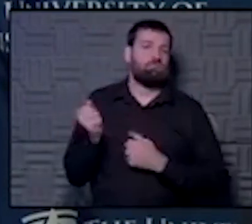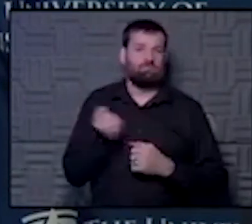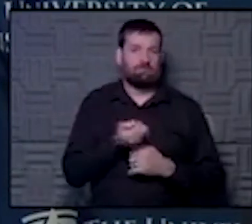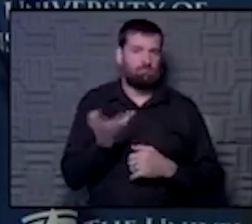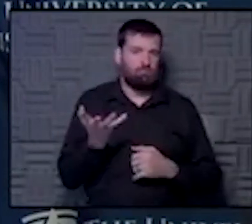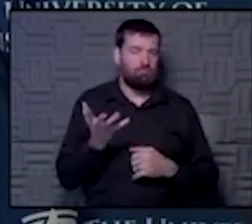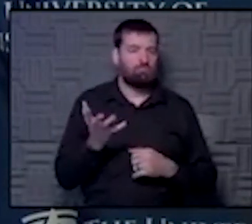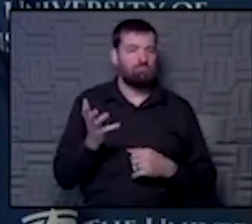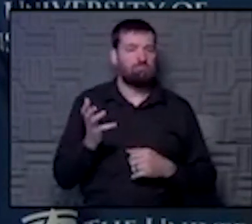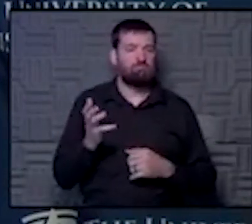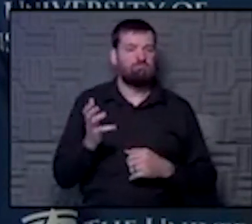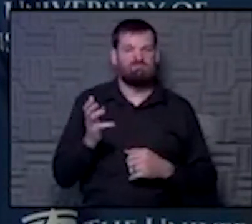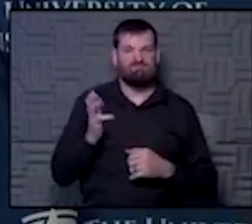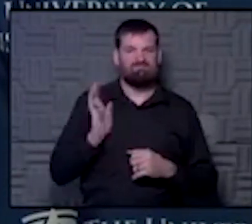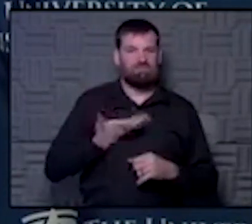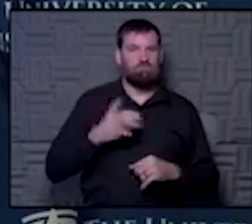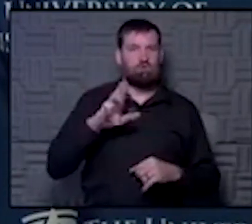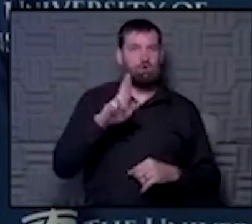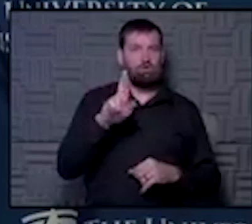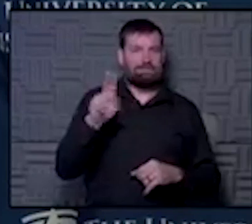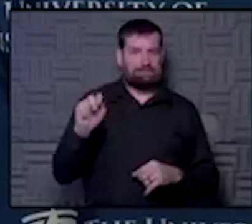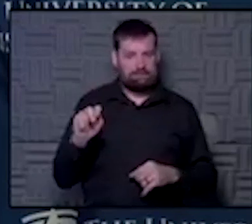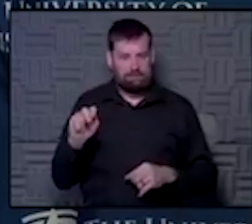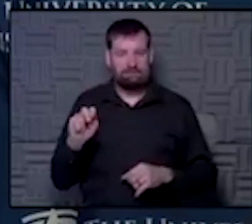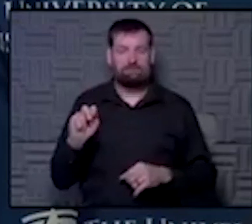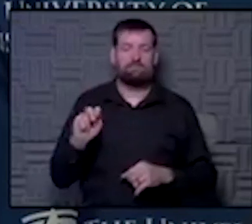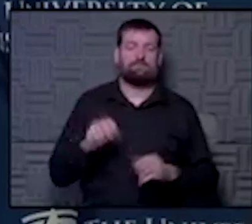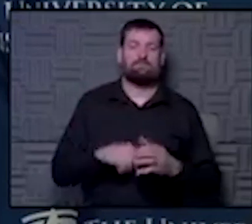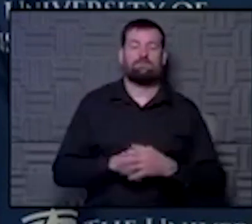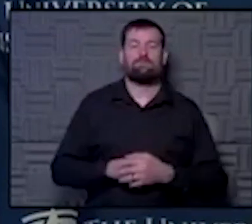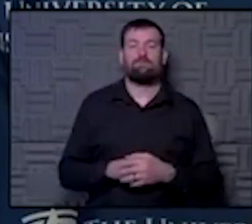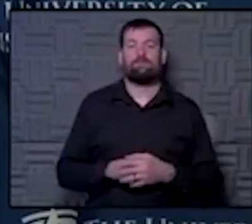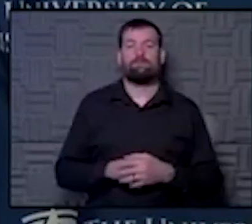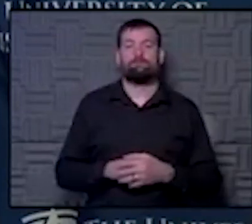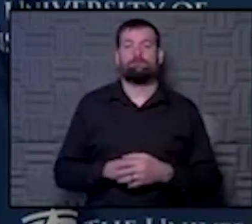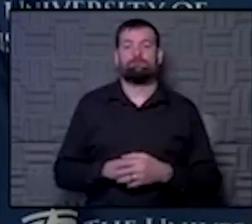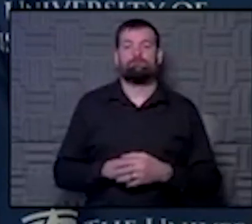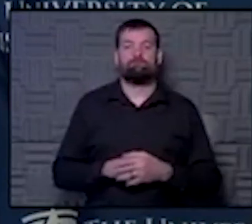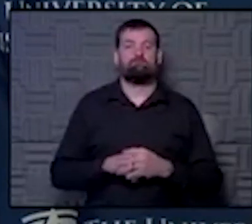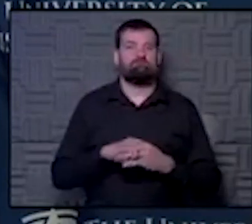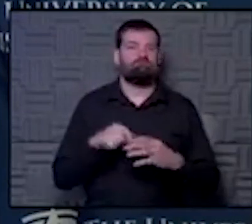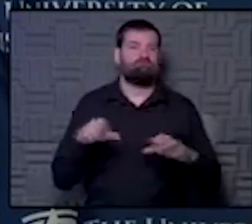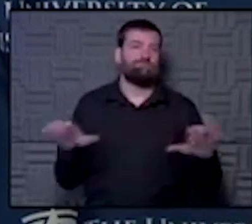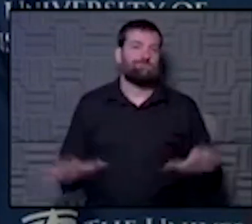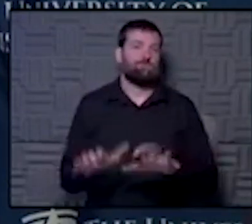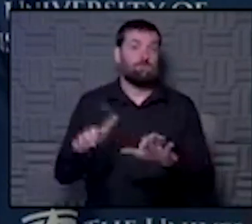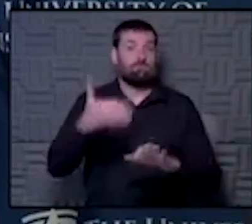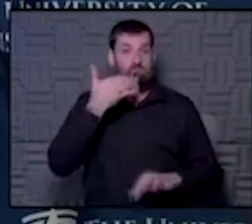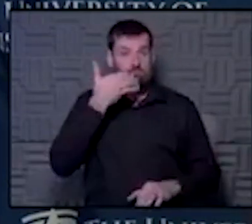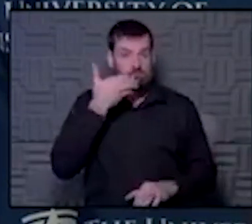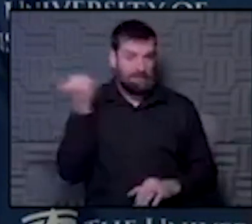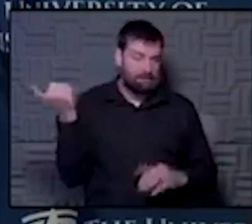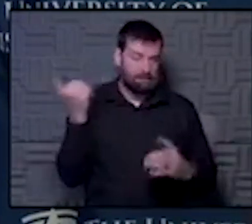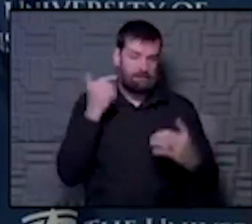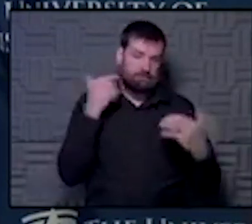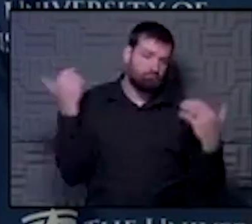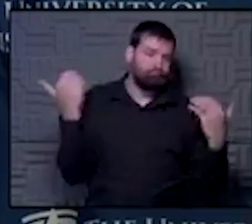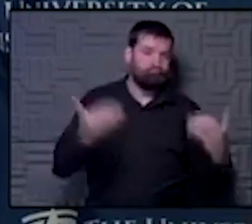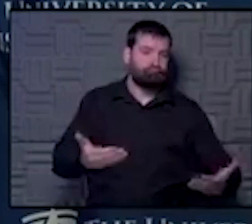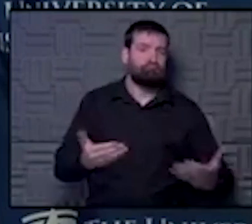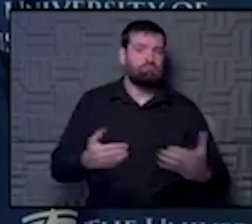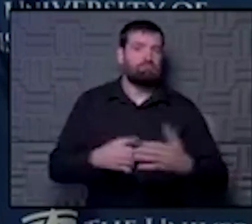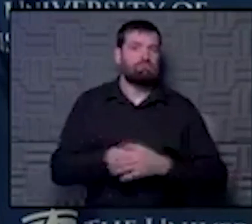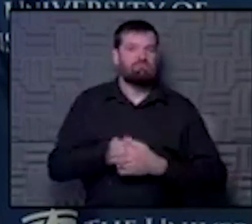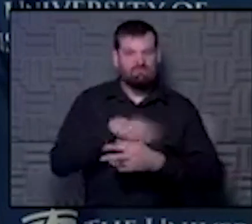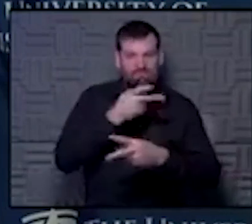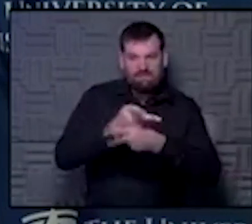other RTs in our department that they are doing their best, you know, to go forward and, you know, to take